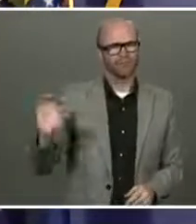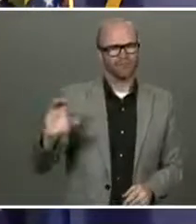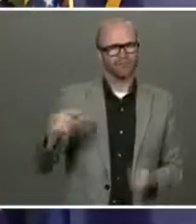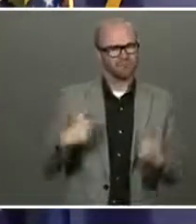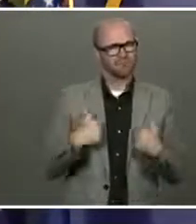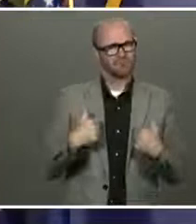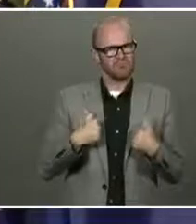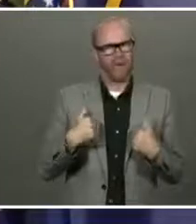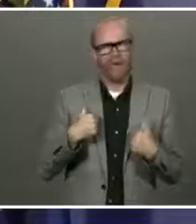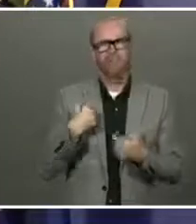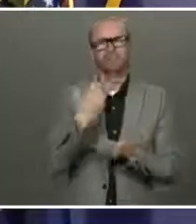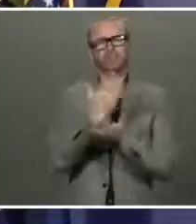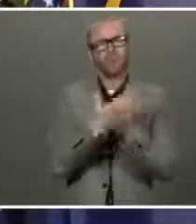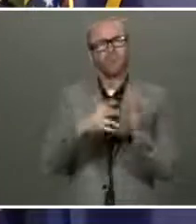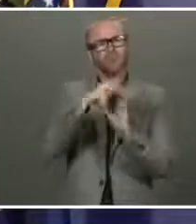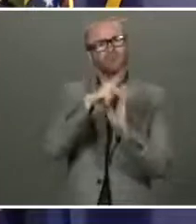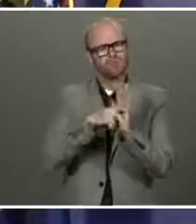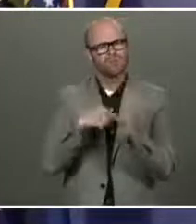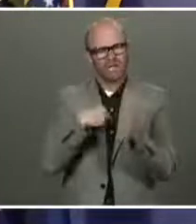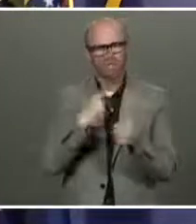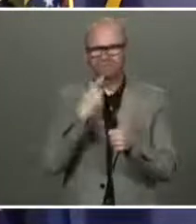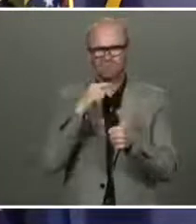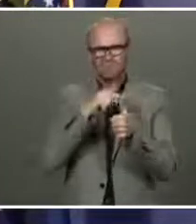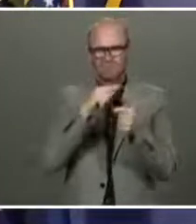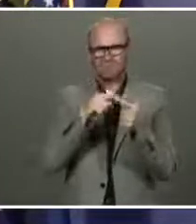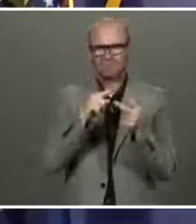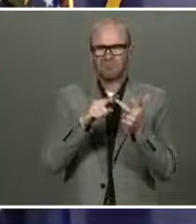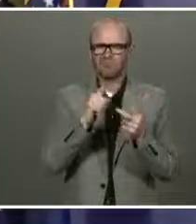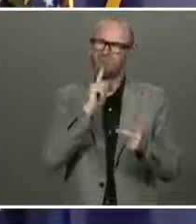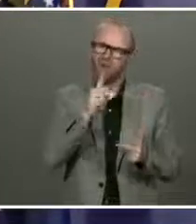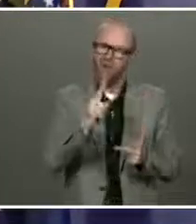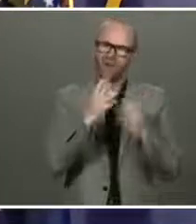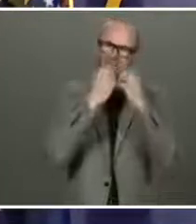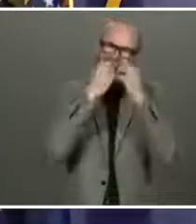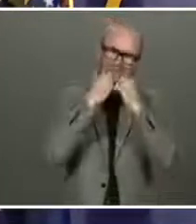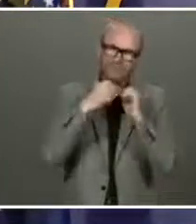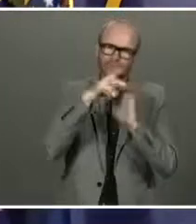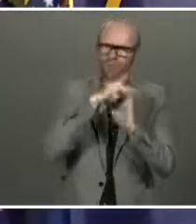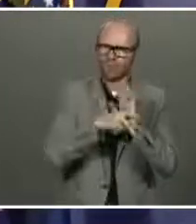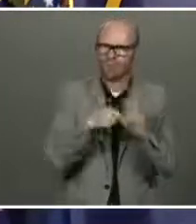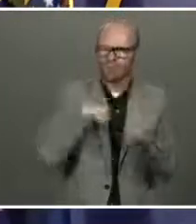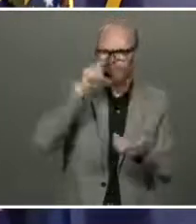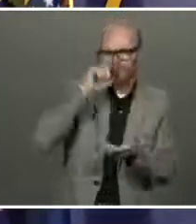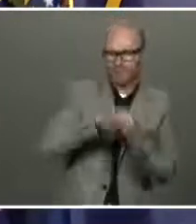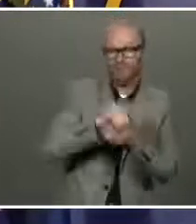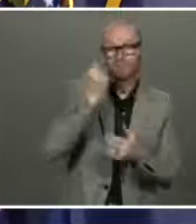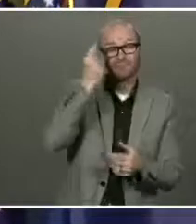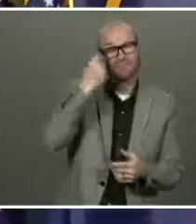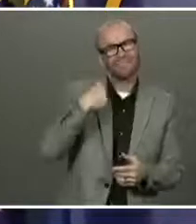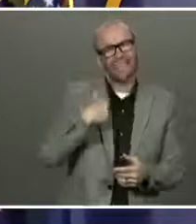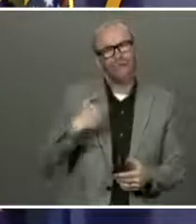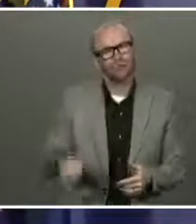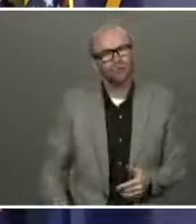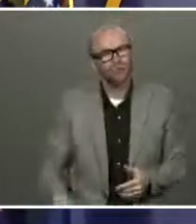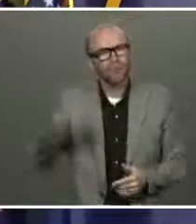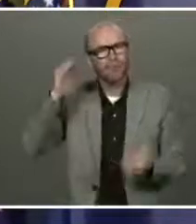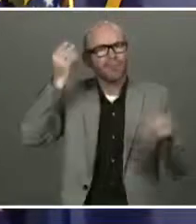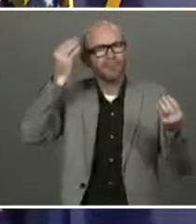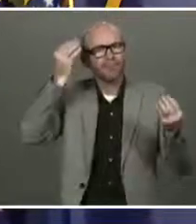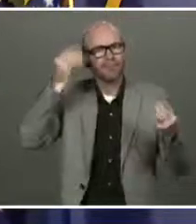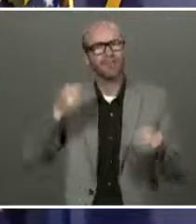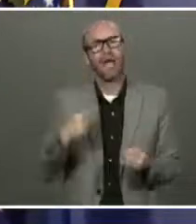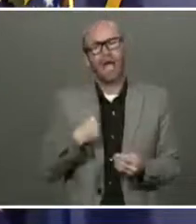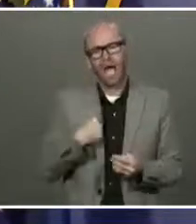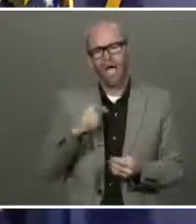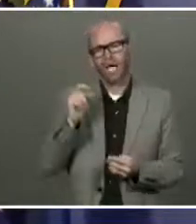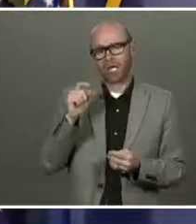dear. And I thought, I grew up thinking that the whole idea was that I try to convince,